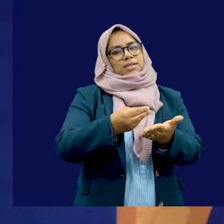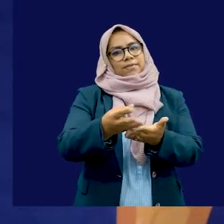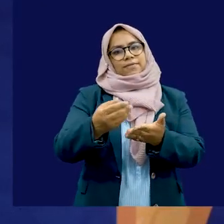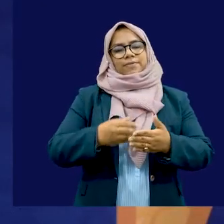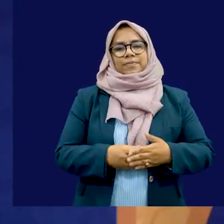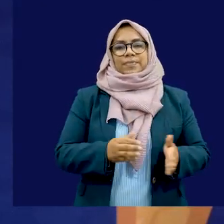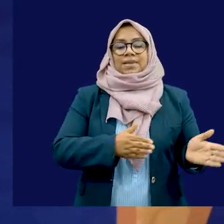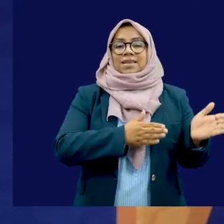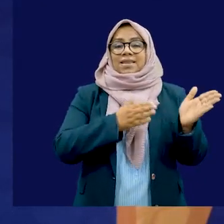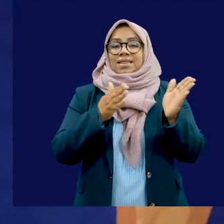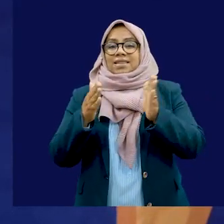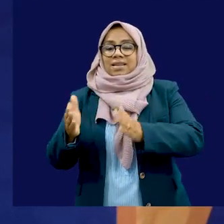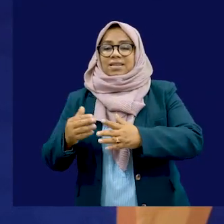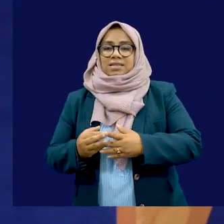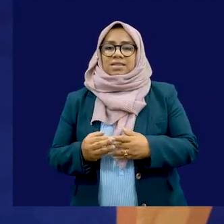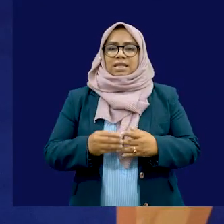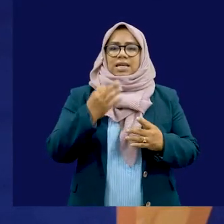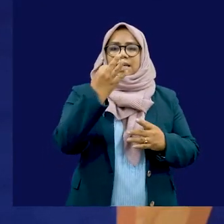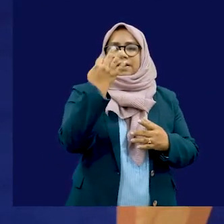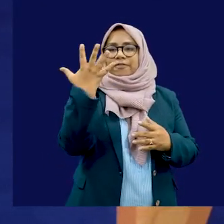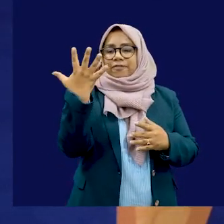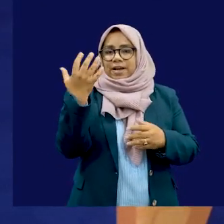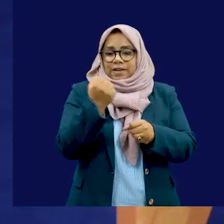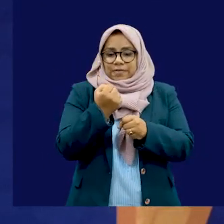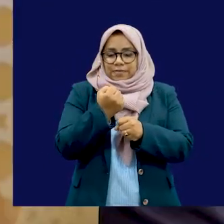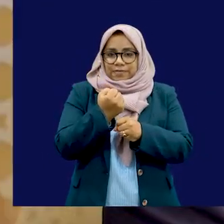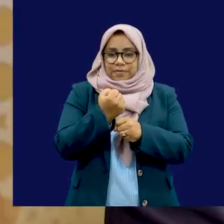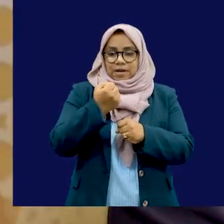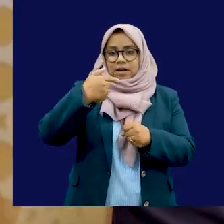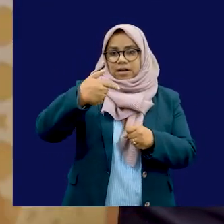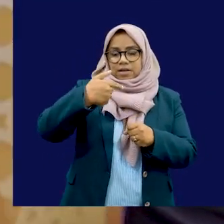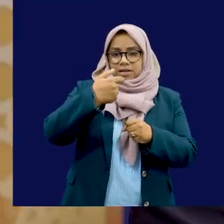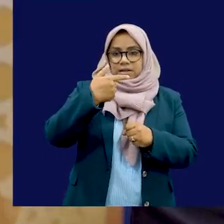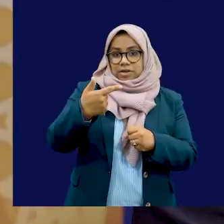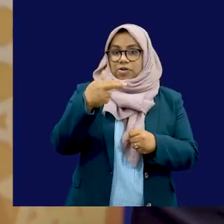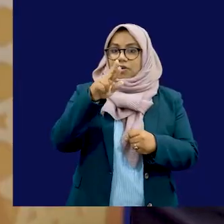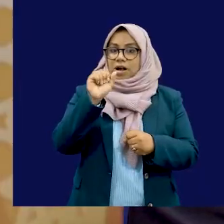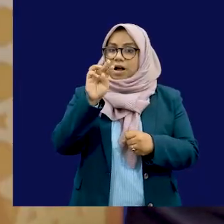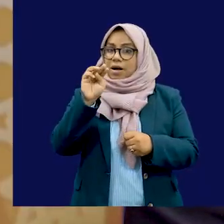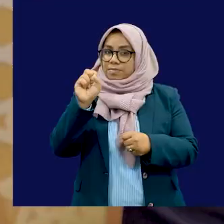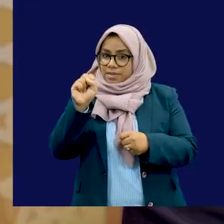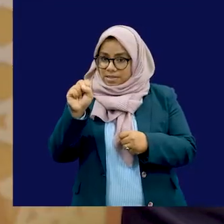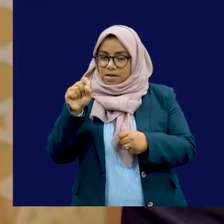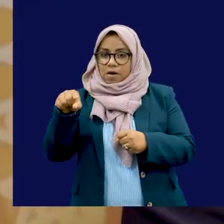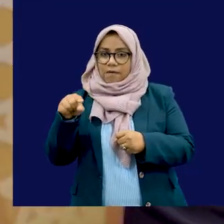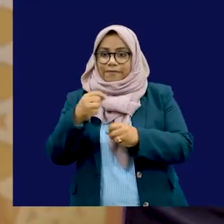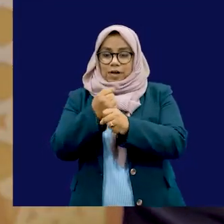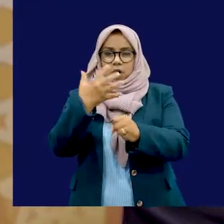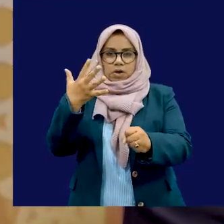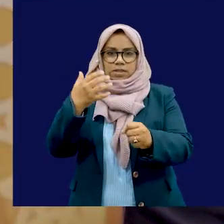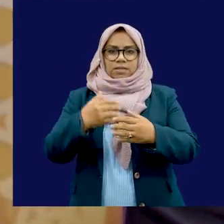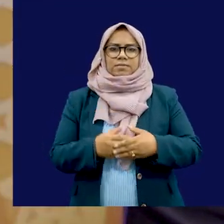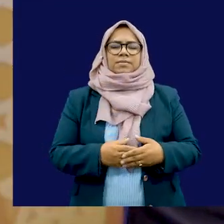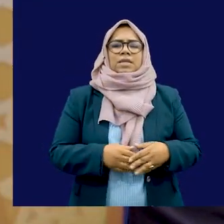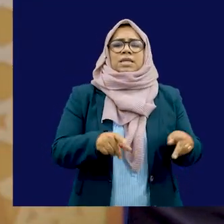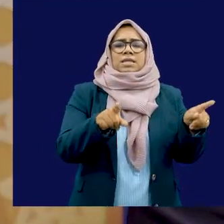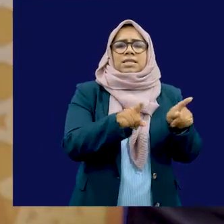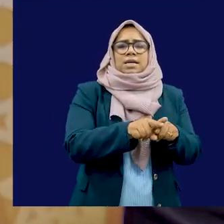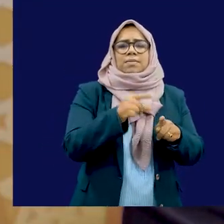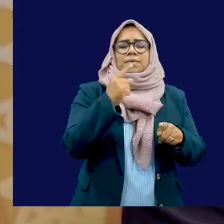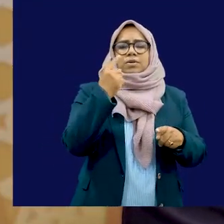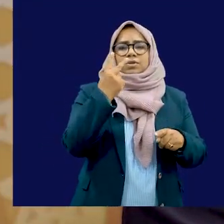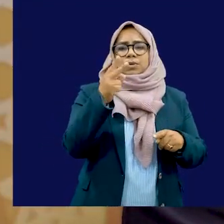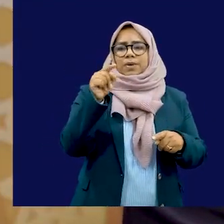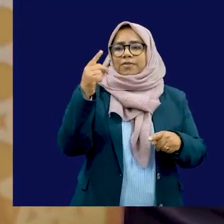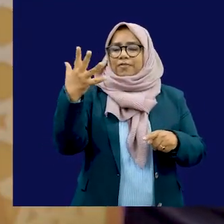for precious metals corresponds to the value of 85 grams of gold. The zakat to be paid is 1/40th,